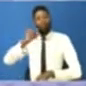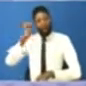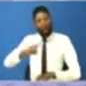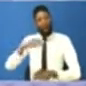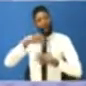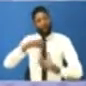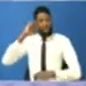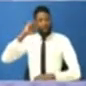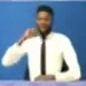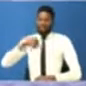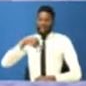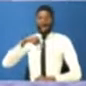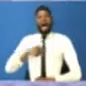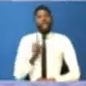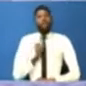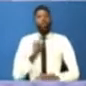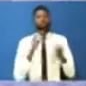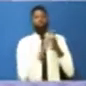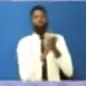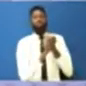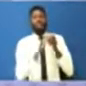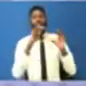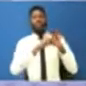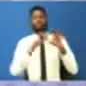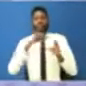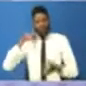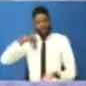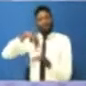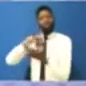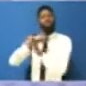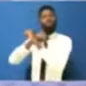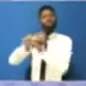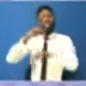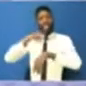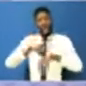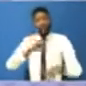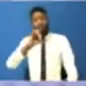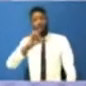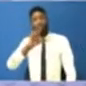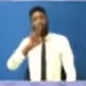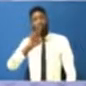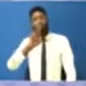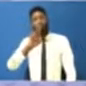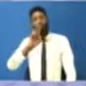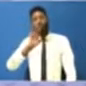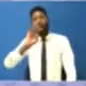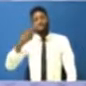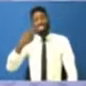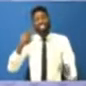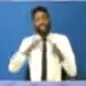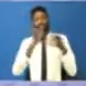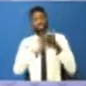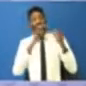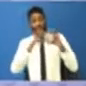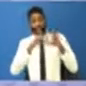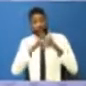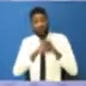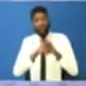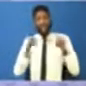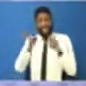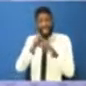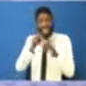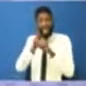only person from Jubilee who stood up to defend. When Honorable Oluoch was being fought at Panafric by Jubilee members on the